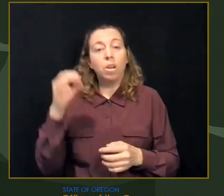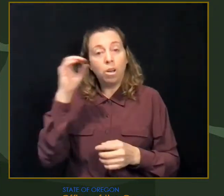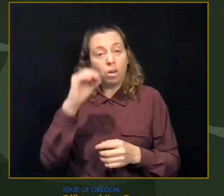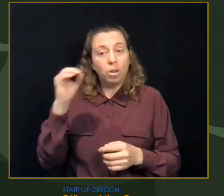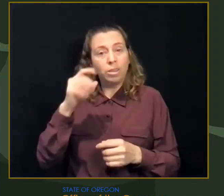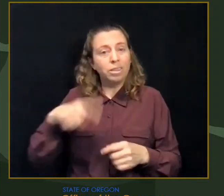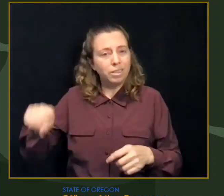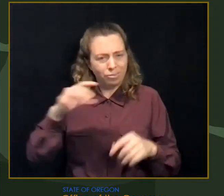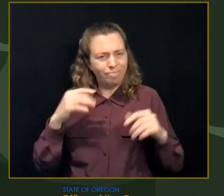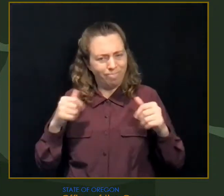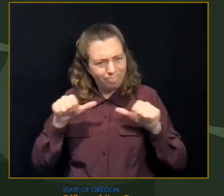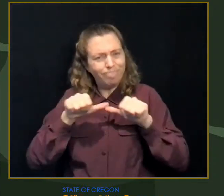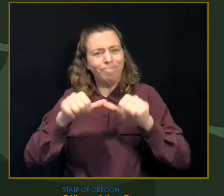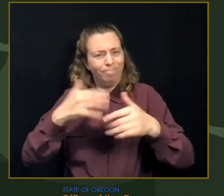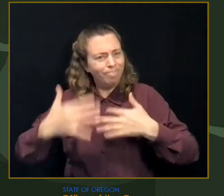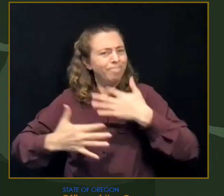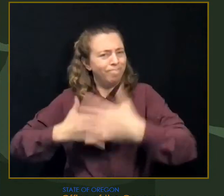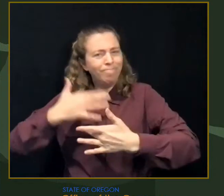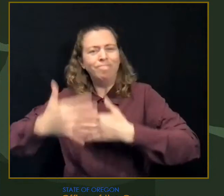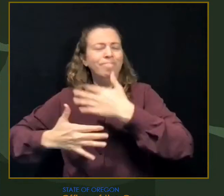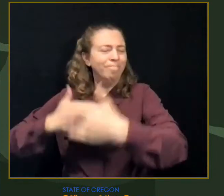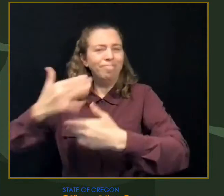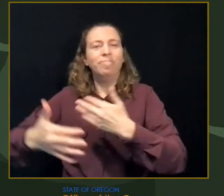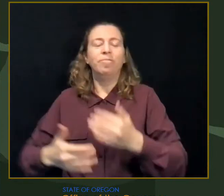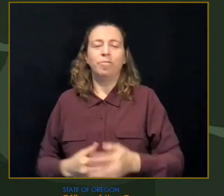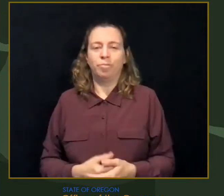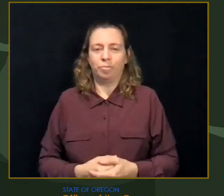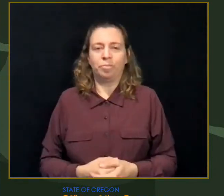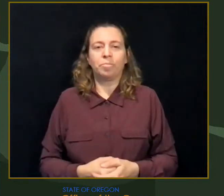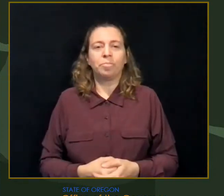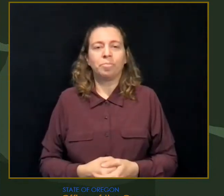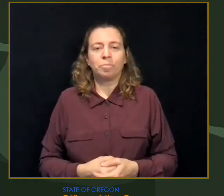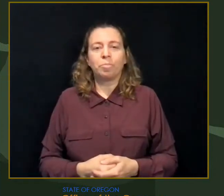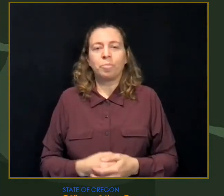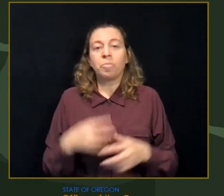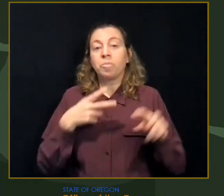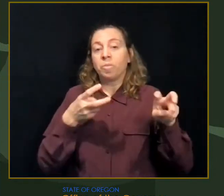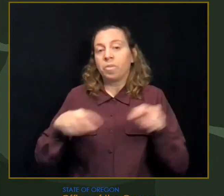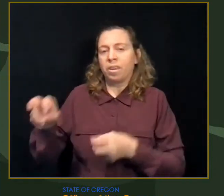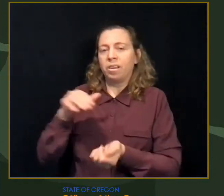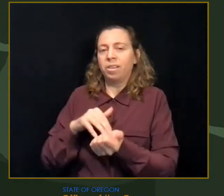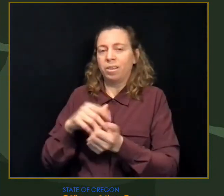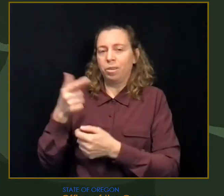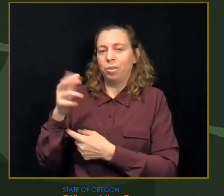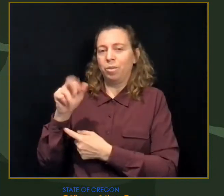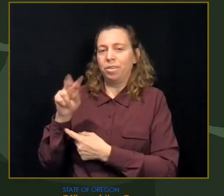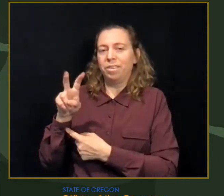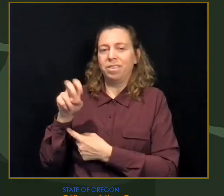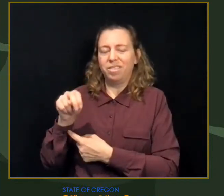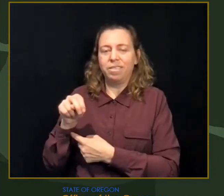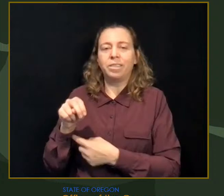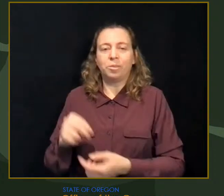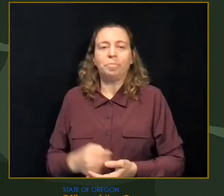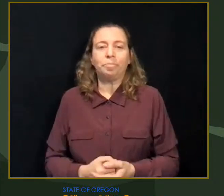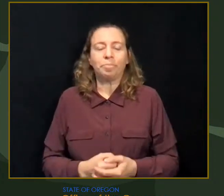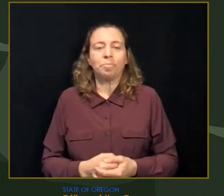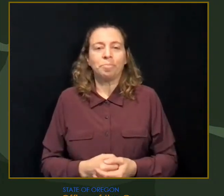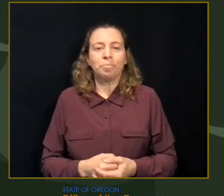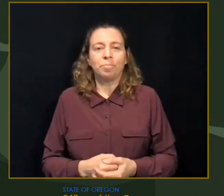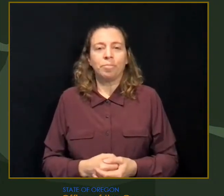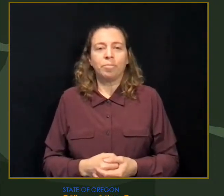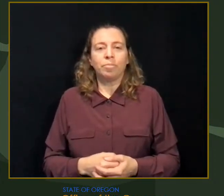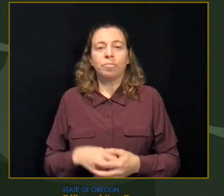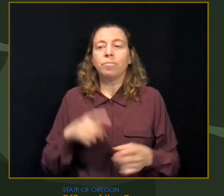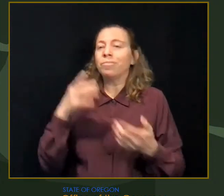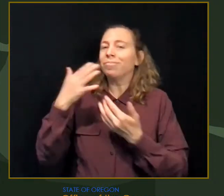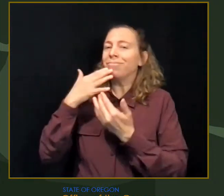over to Dr. Peter Graven. Thank you, Governor Brown, for having me here today. Good morning, everyone. My name is Peter Graven, and I